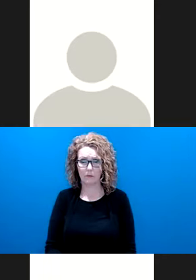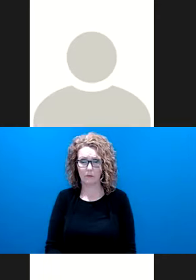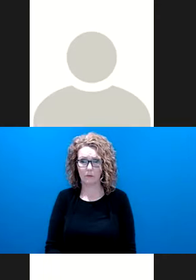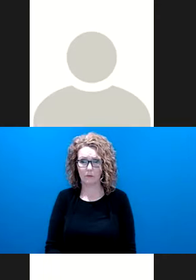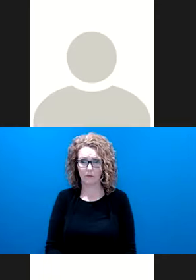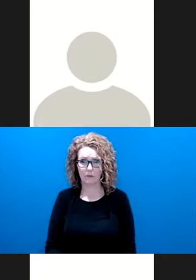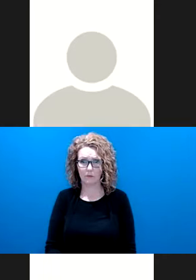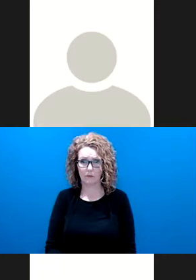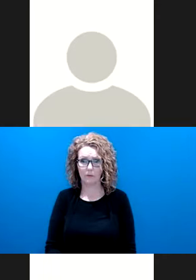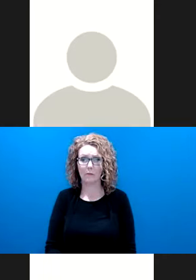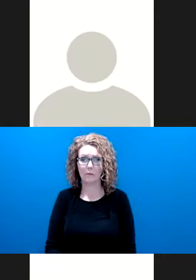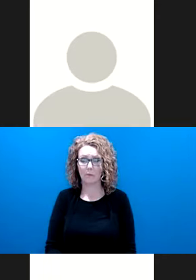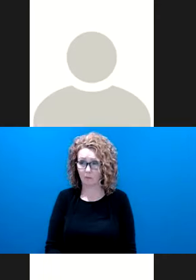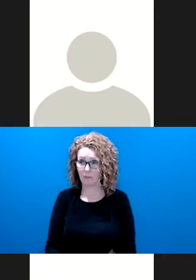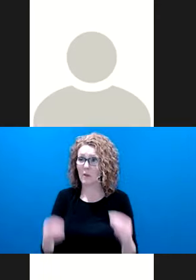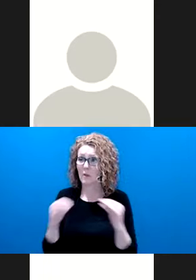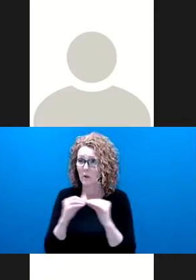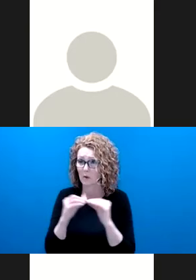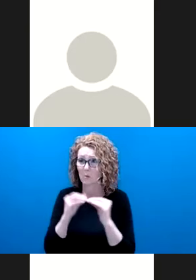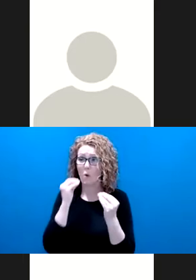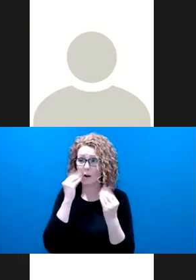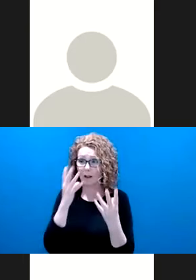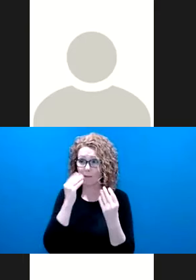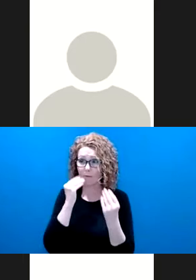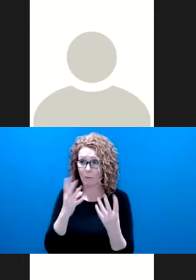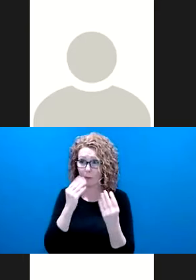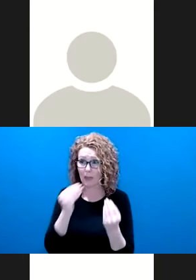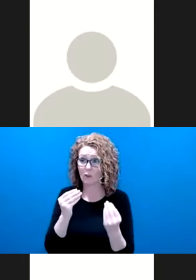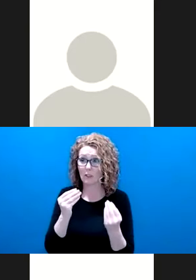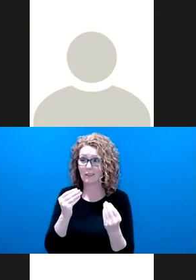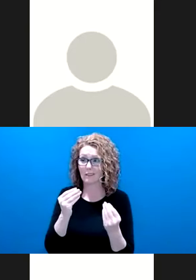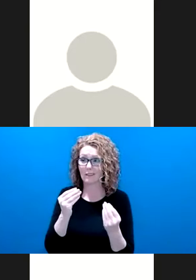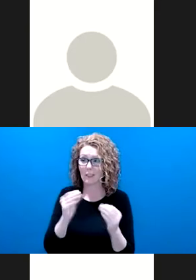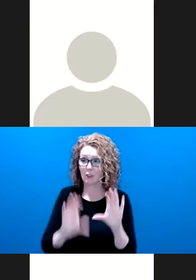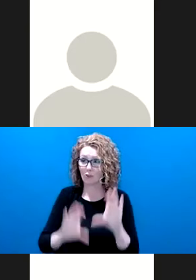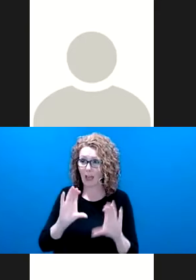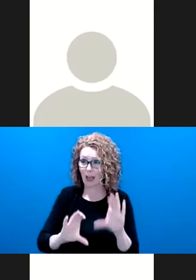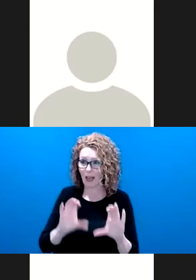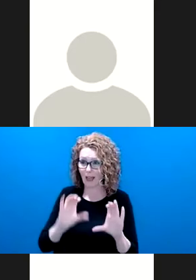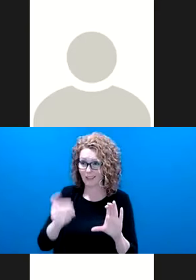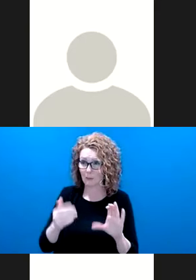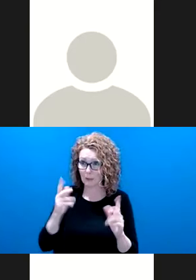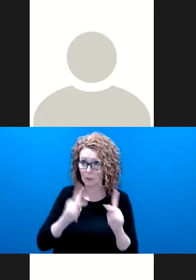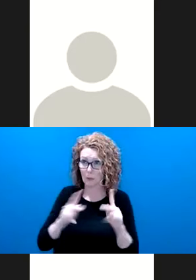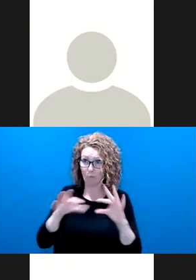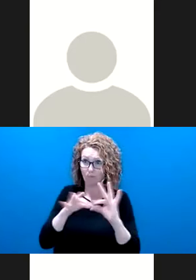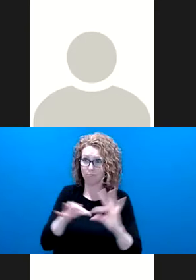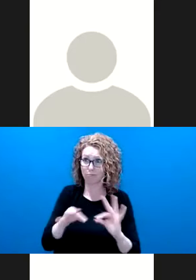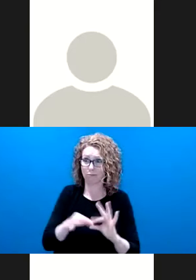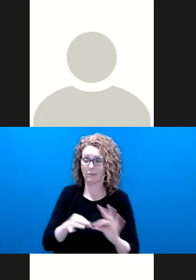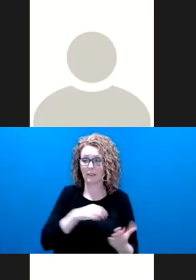Then I'm seeing the chat, so I'm also logging those comments in, by the way. Some people